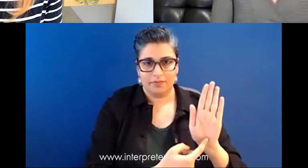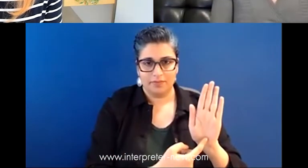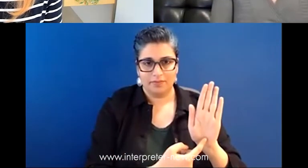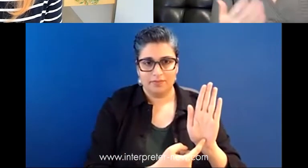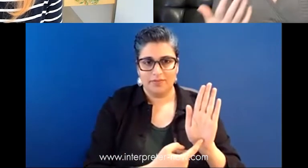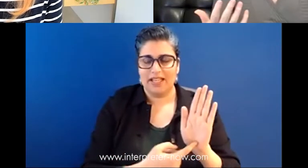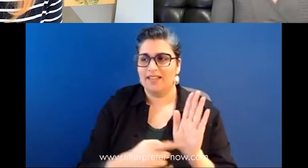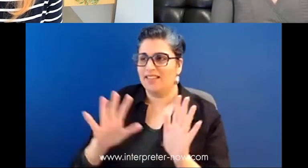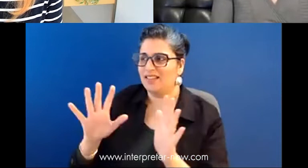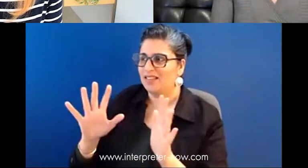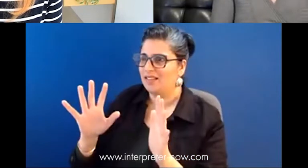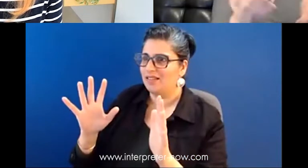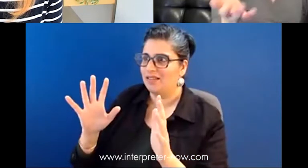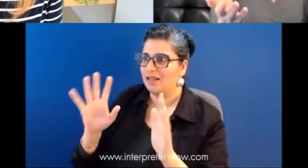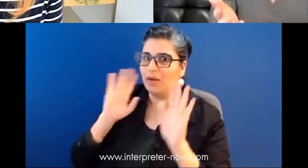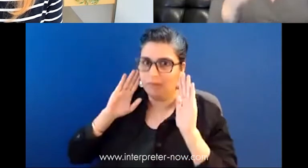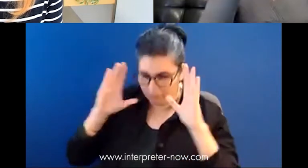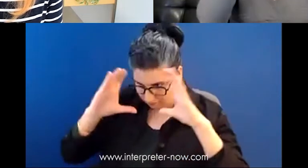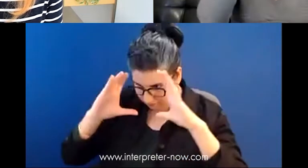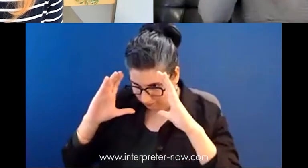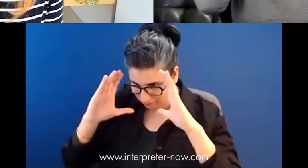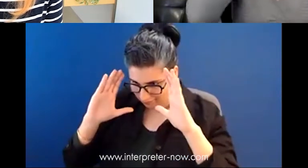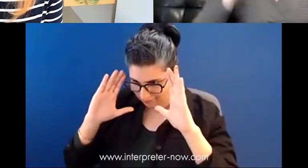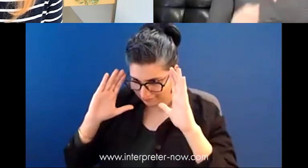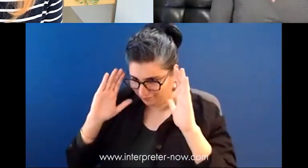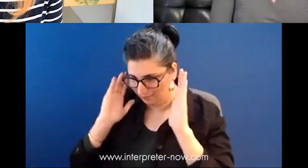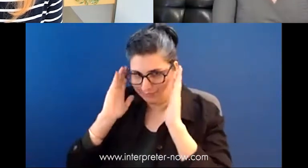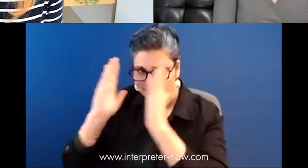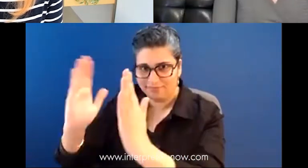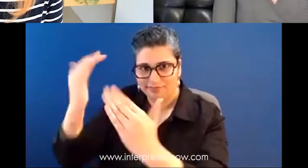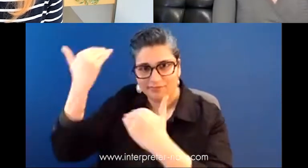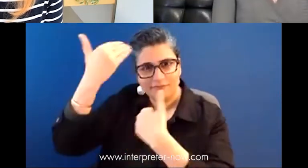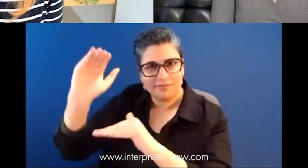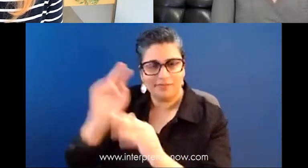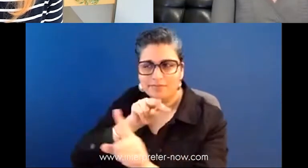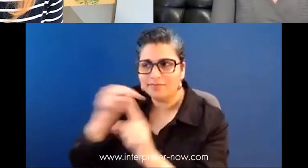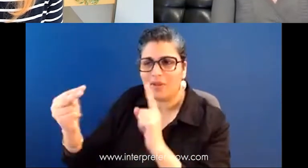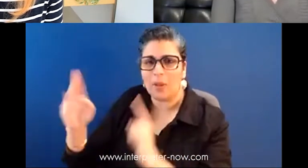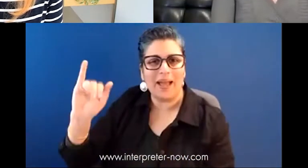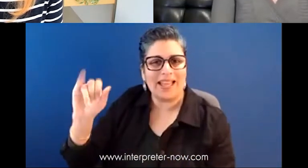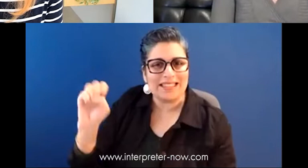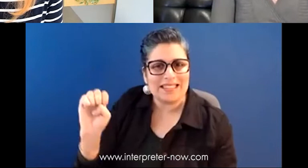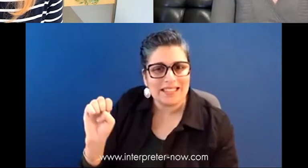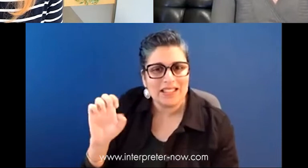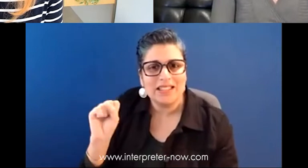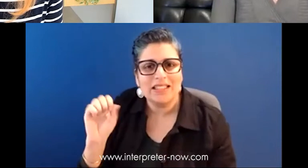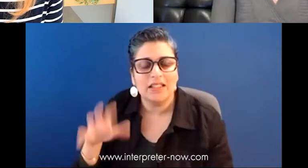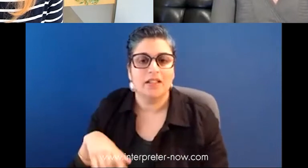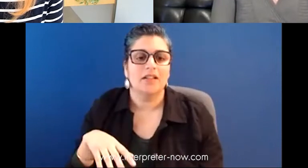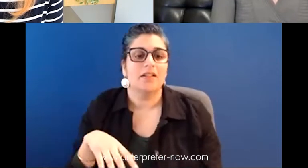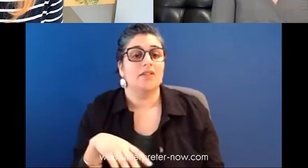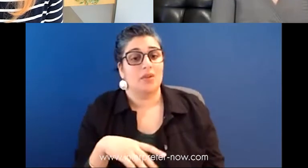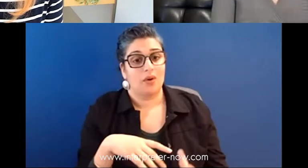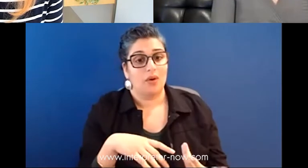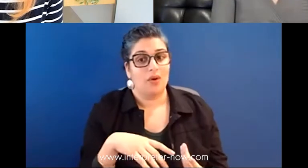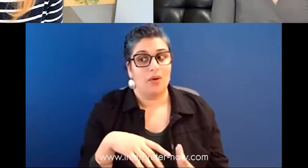distorted lenses, their biases. My response to that particular actual instance is the one thing I can tell you is that that's